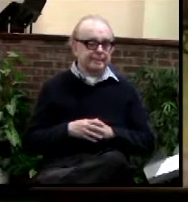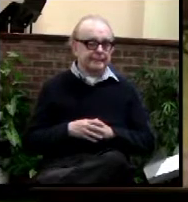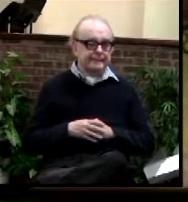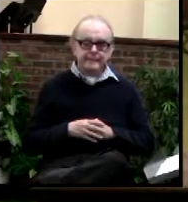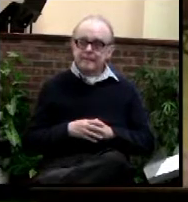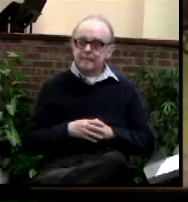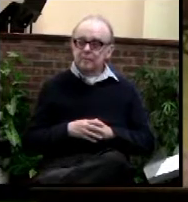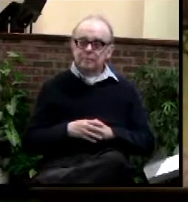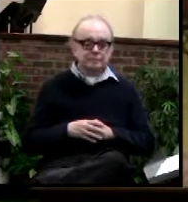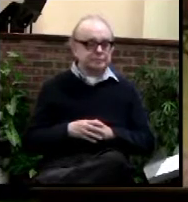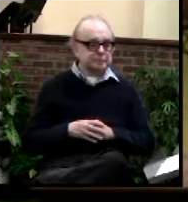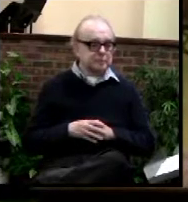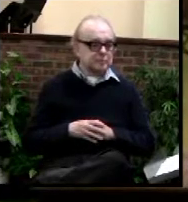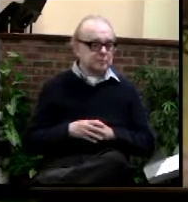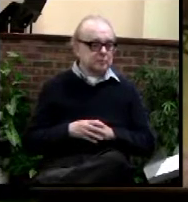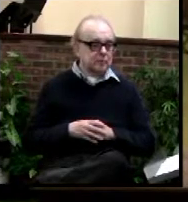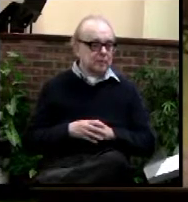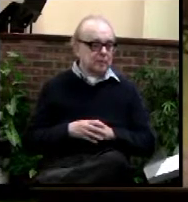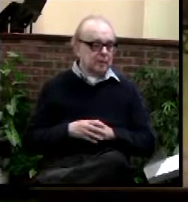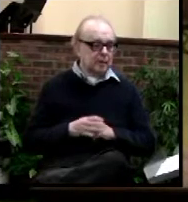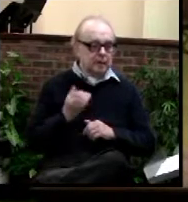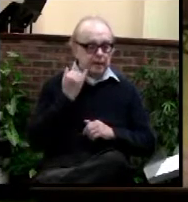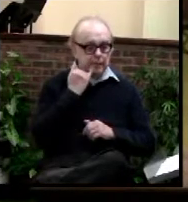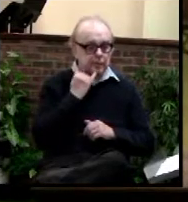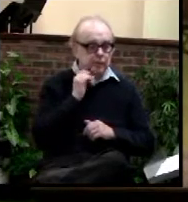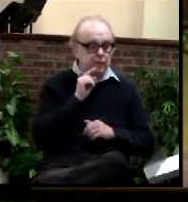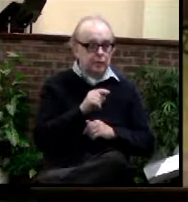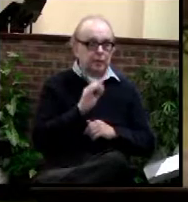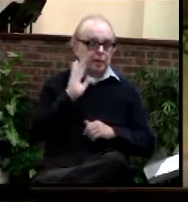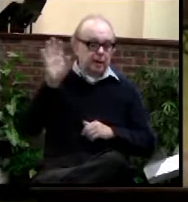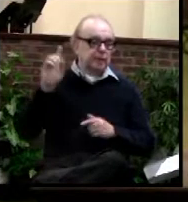Guys, you're either his friend or his enemy.